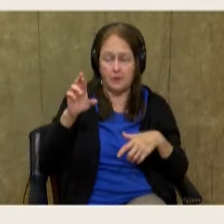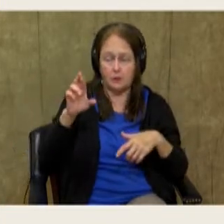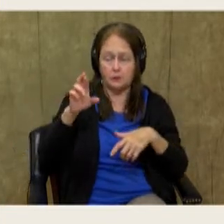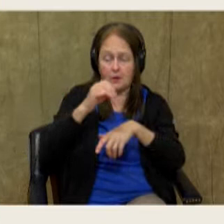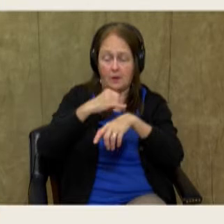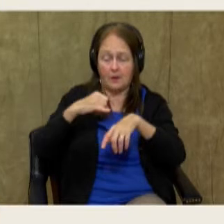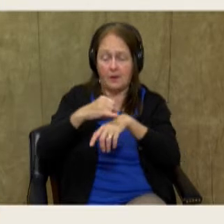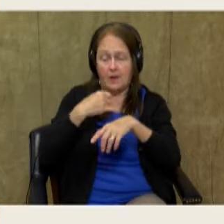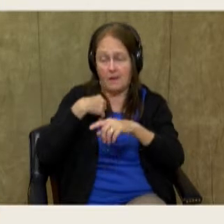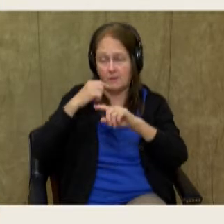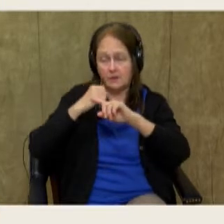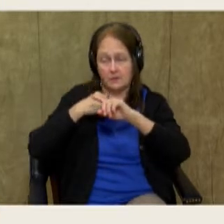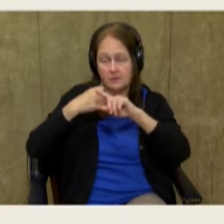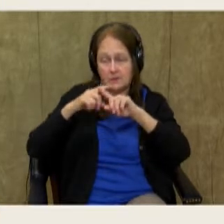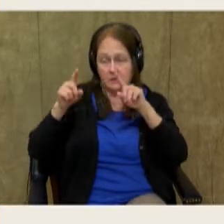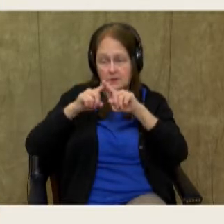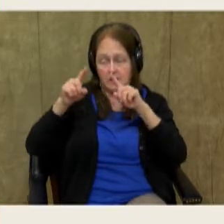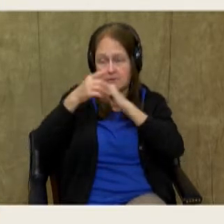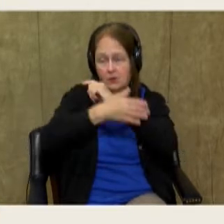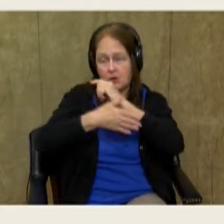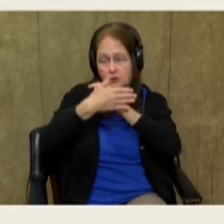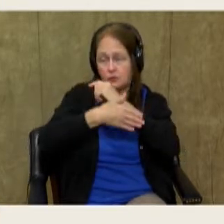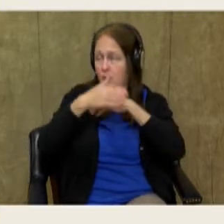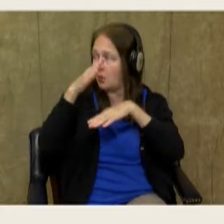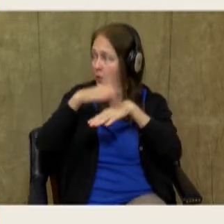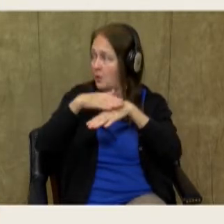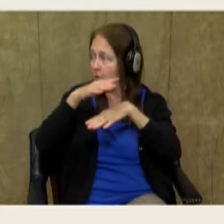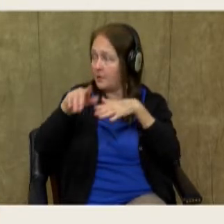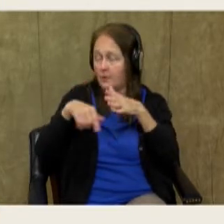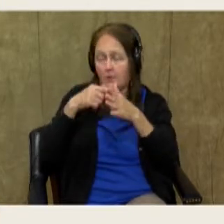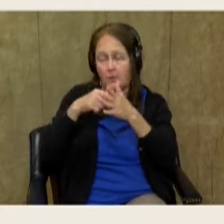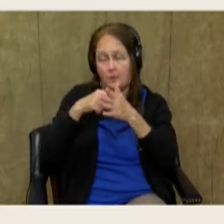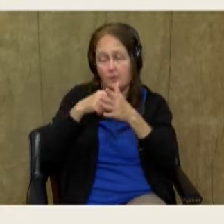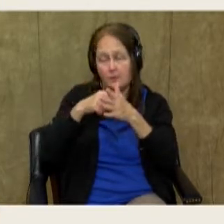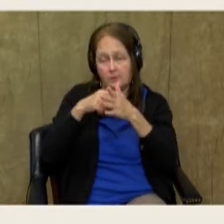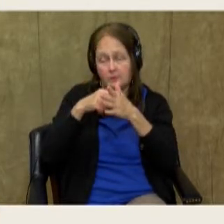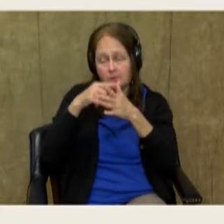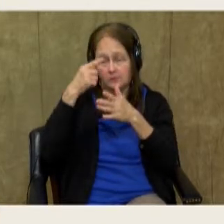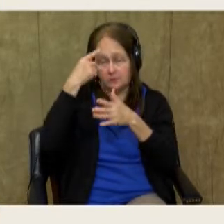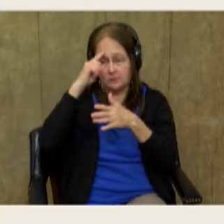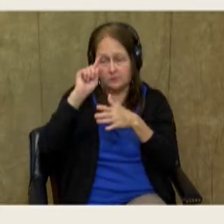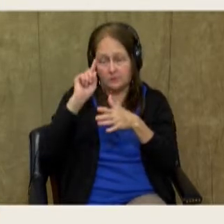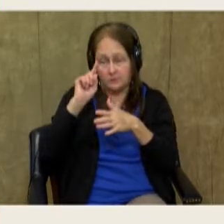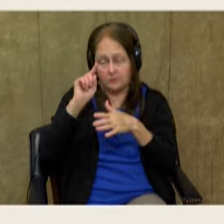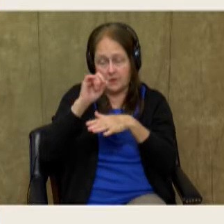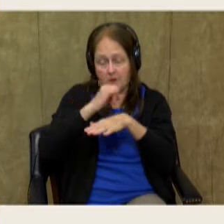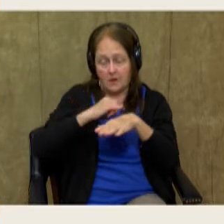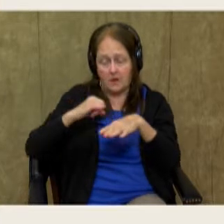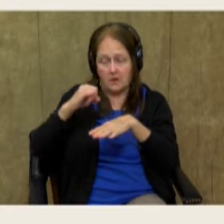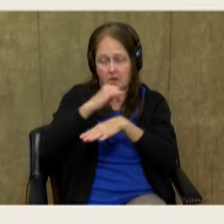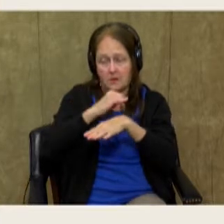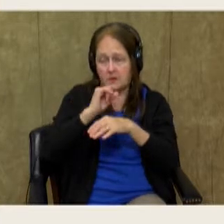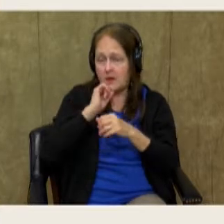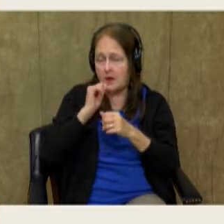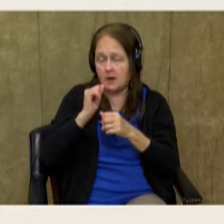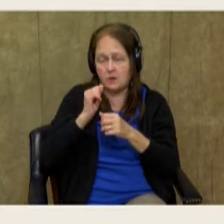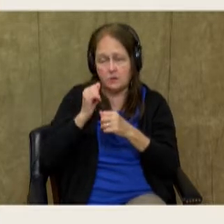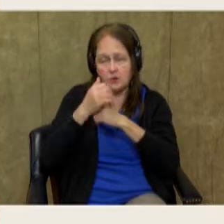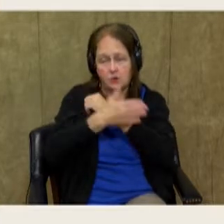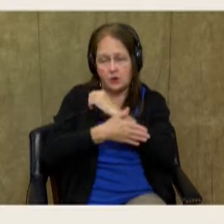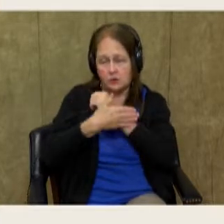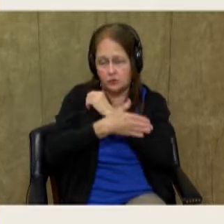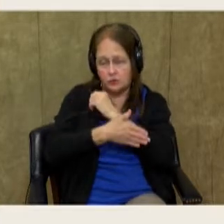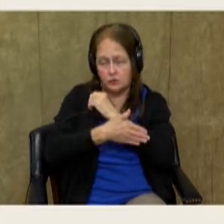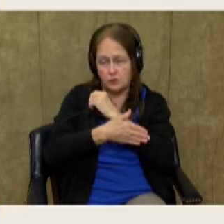have multiple countries on them. So let's look, for example, Borneo. Borneo is the island, but not a country. So